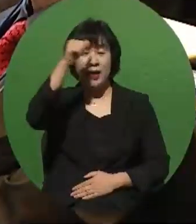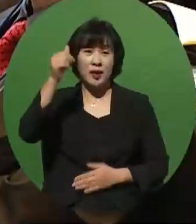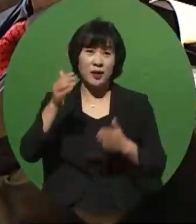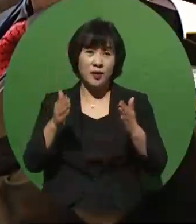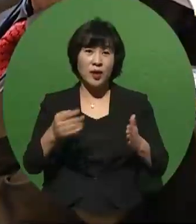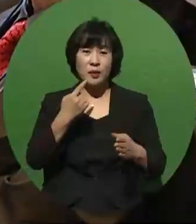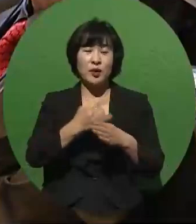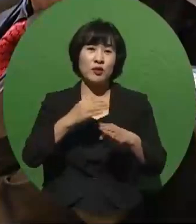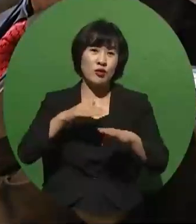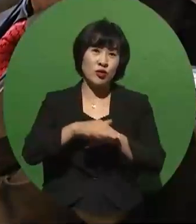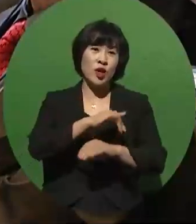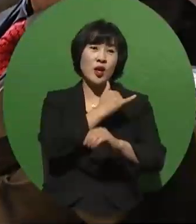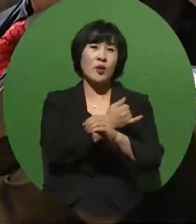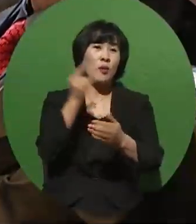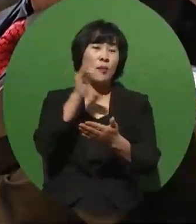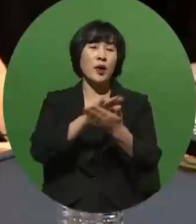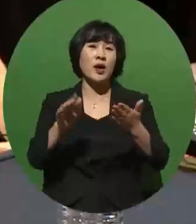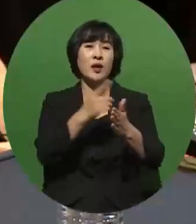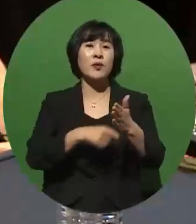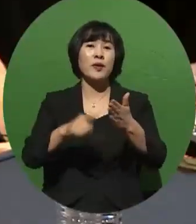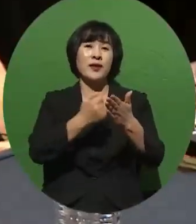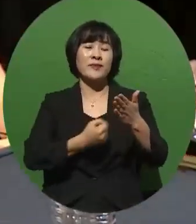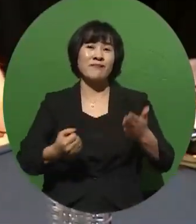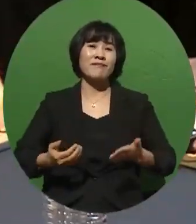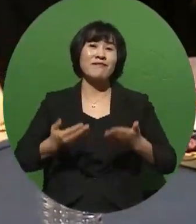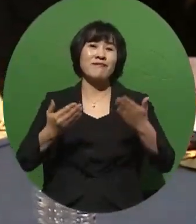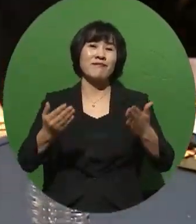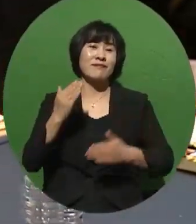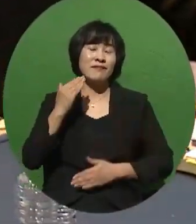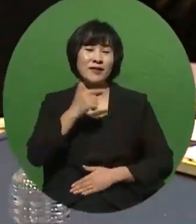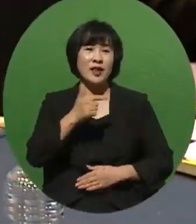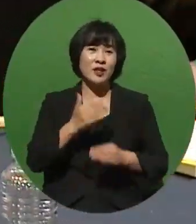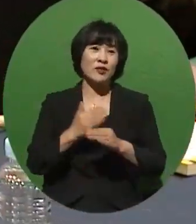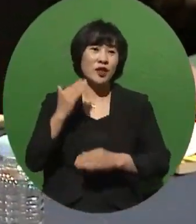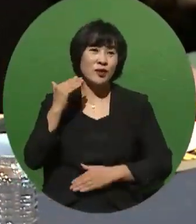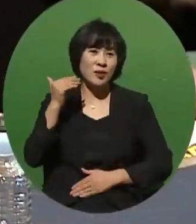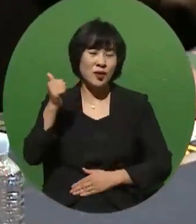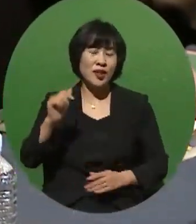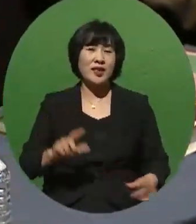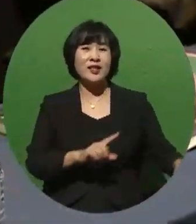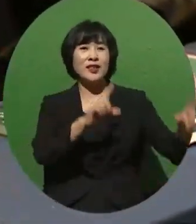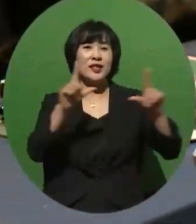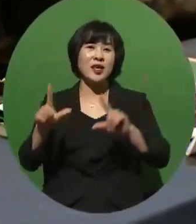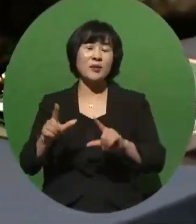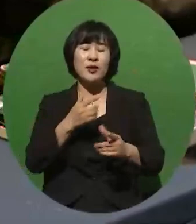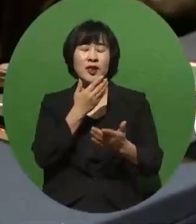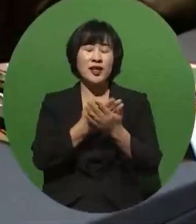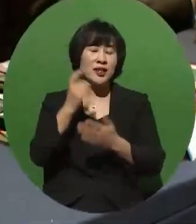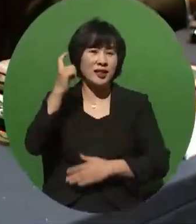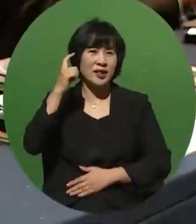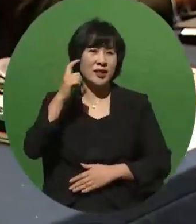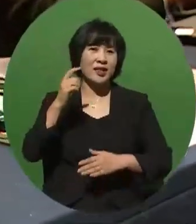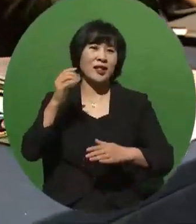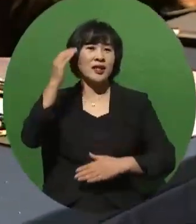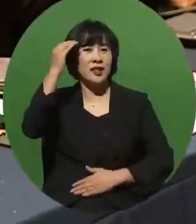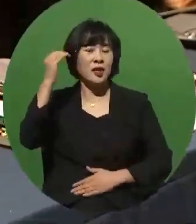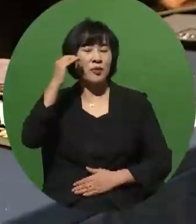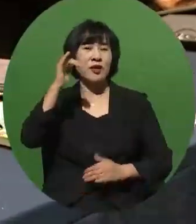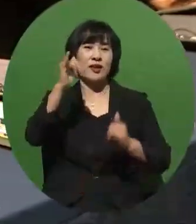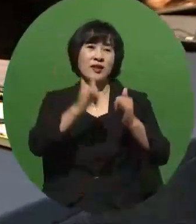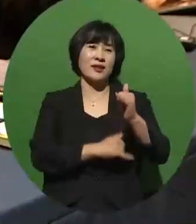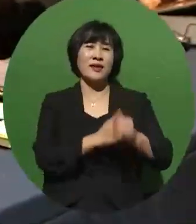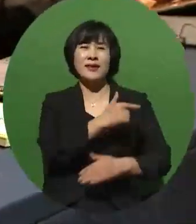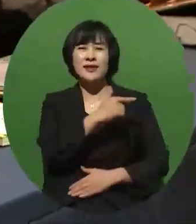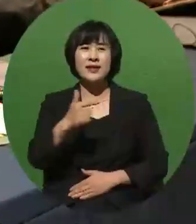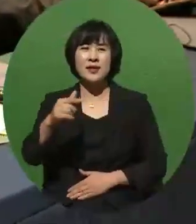who tried to take his life. So he dedicated his entire life for democracy, and I believe that we